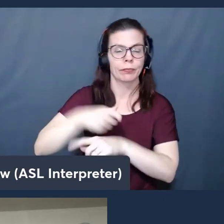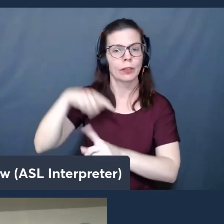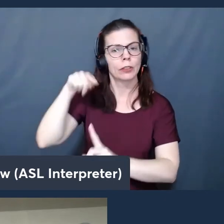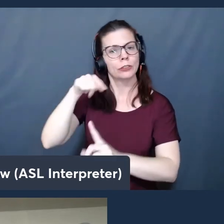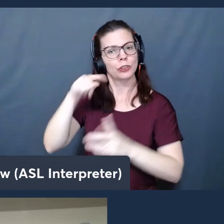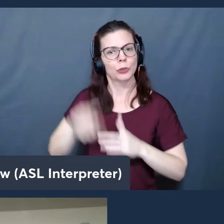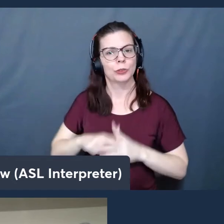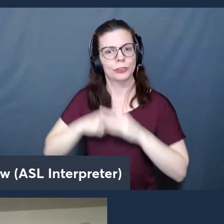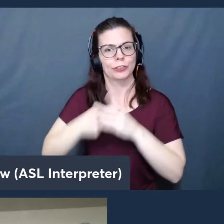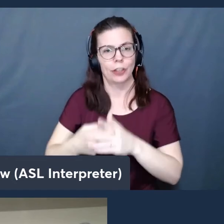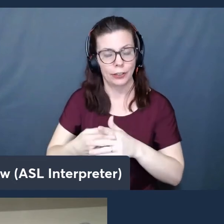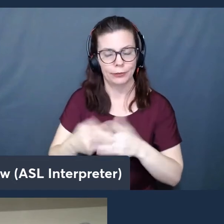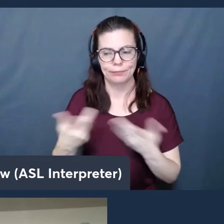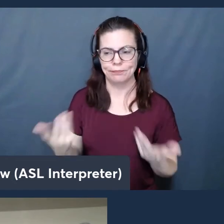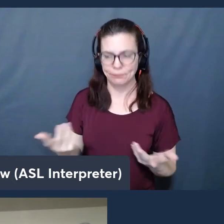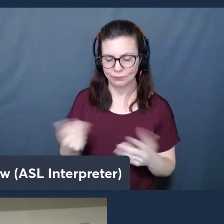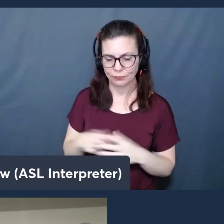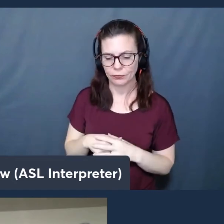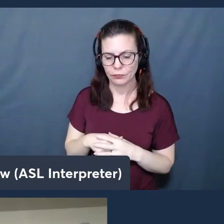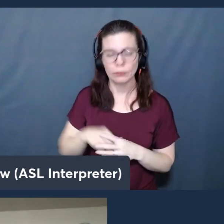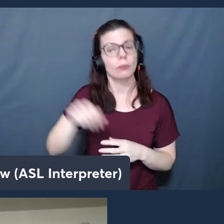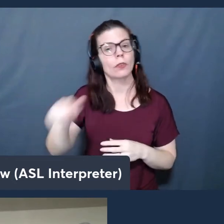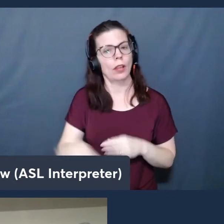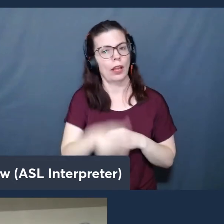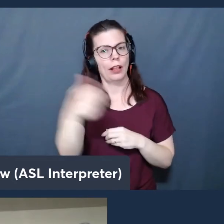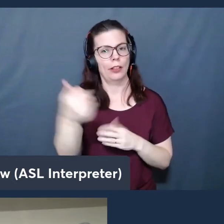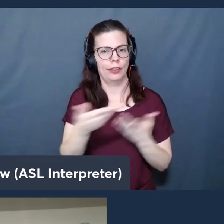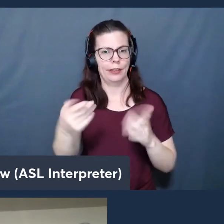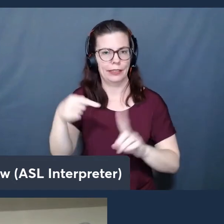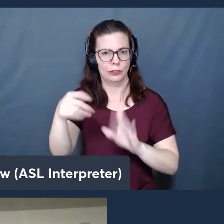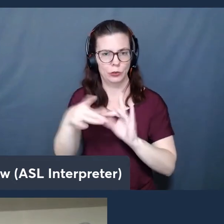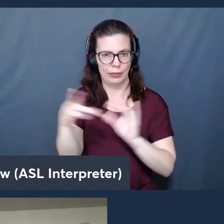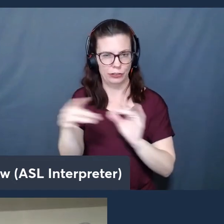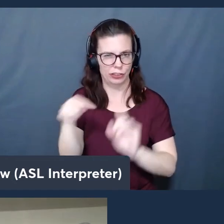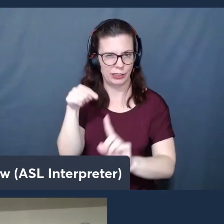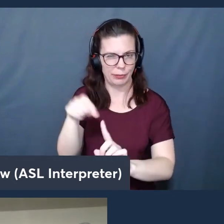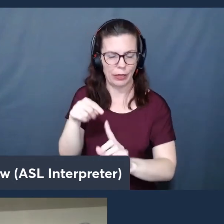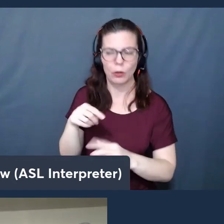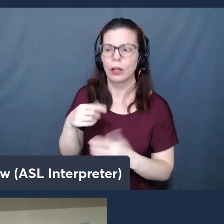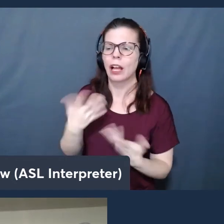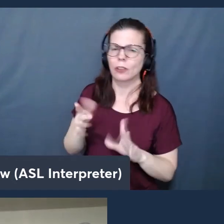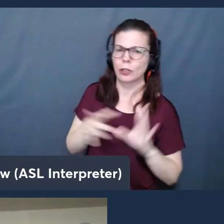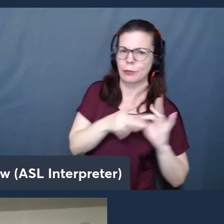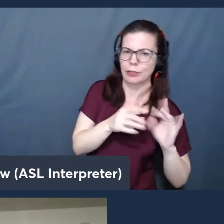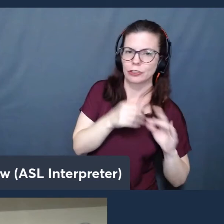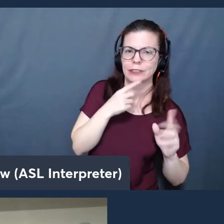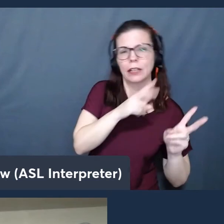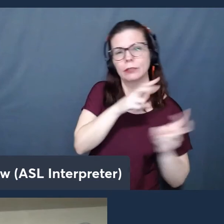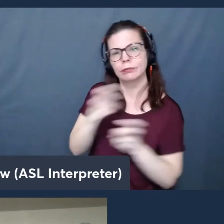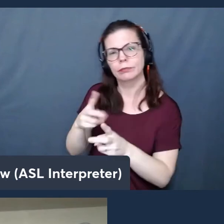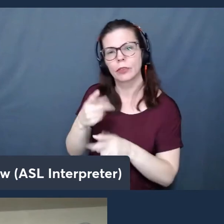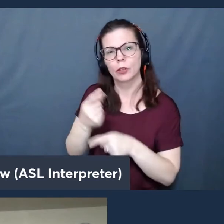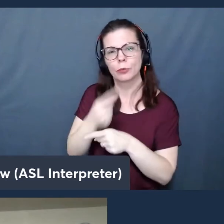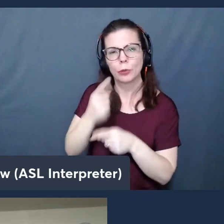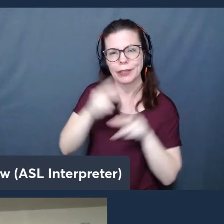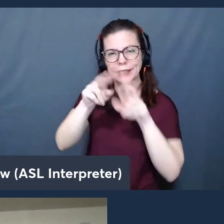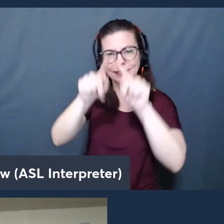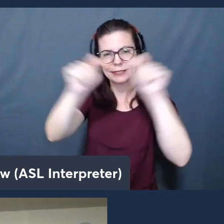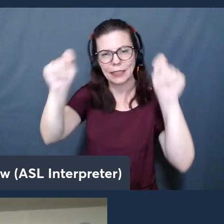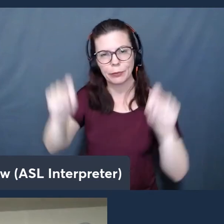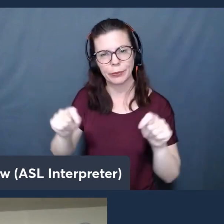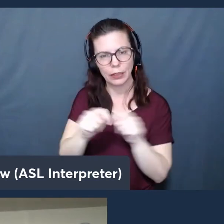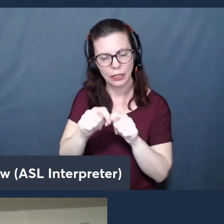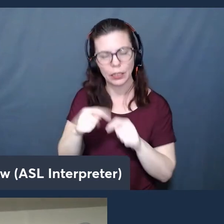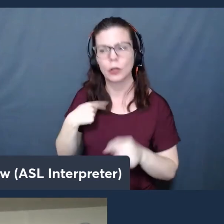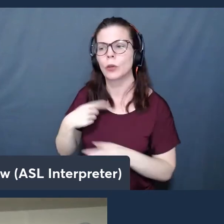to get started. Other thing I'll point out around that, I mentioned it'll pull in the appropriate template. We've created